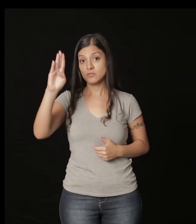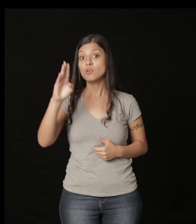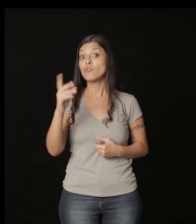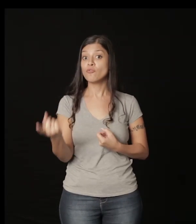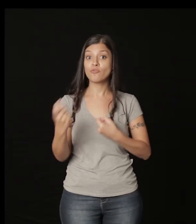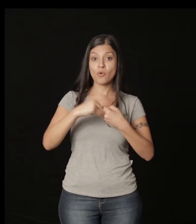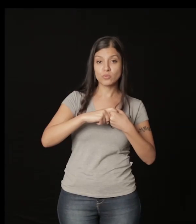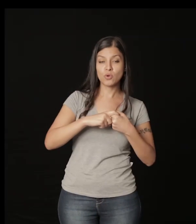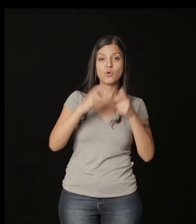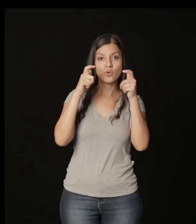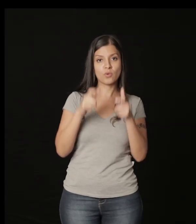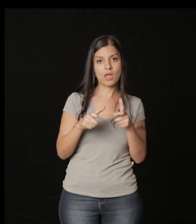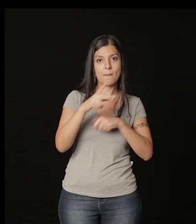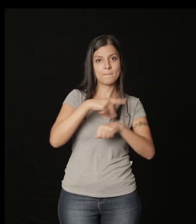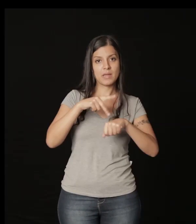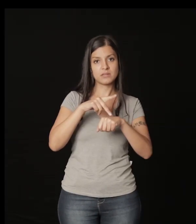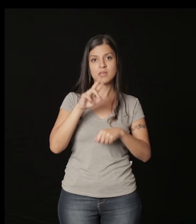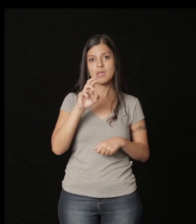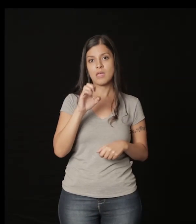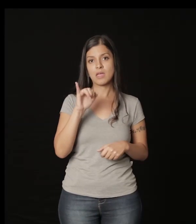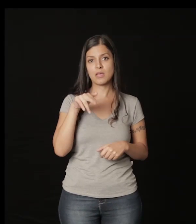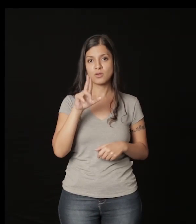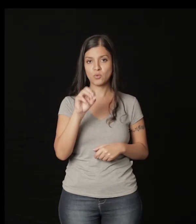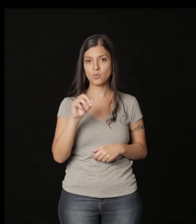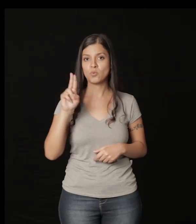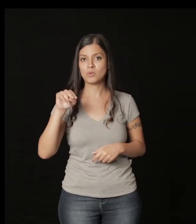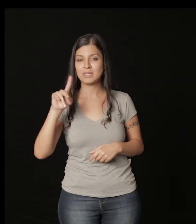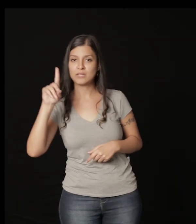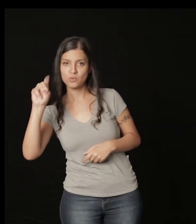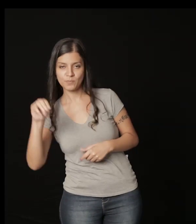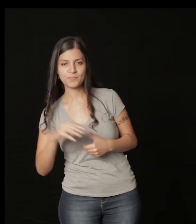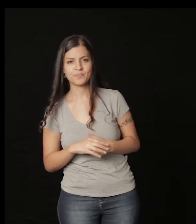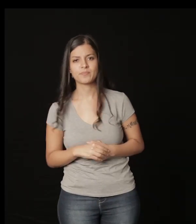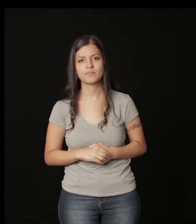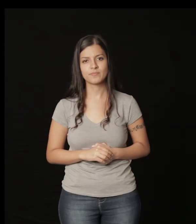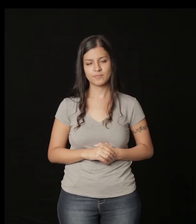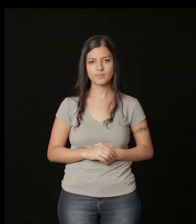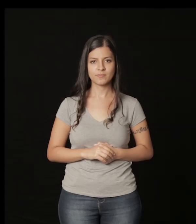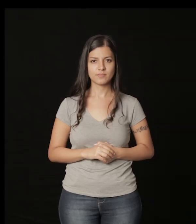was repatriated to the UK. And here you can see an